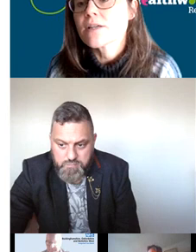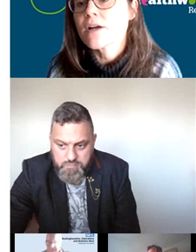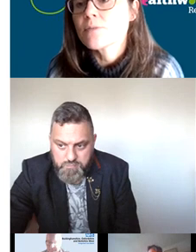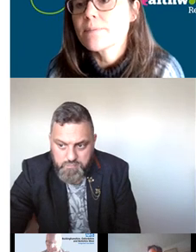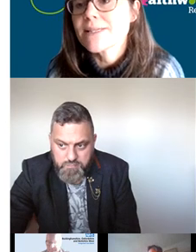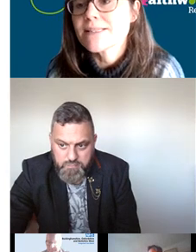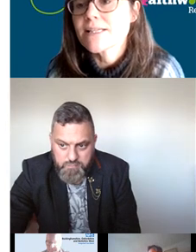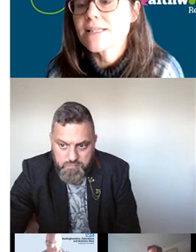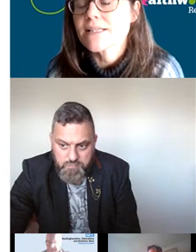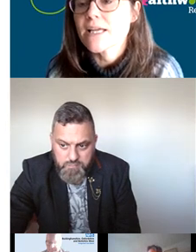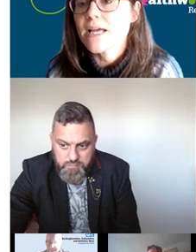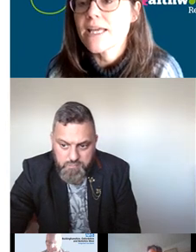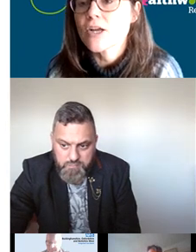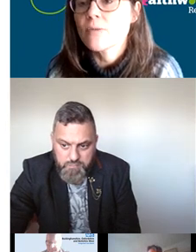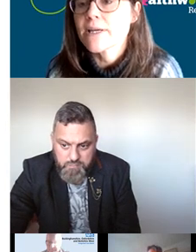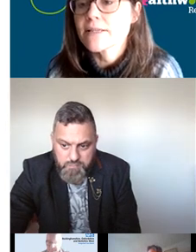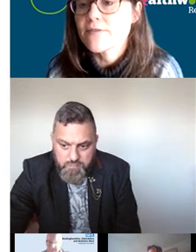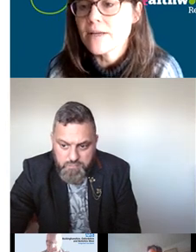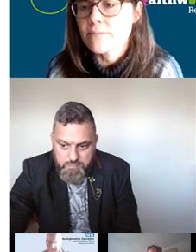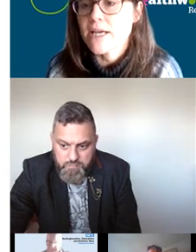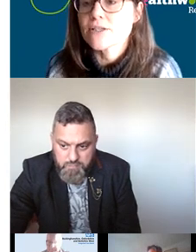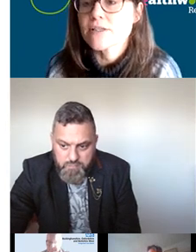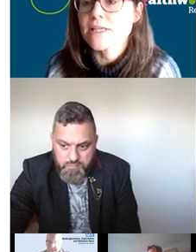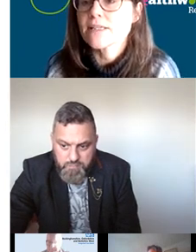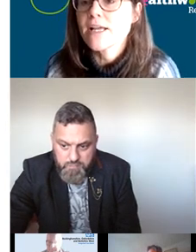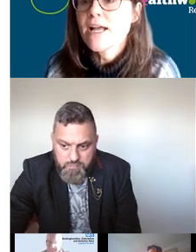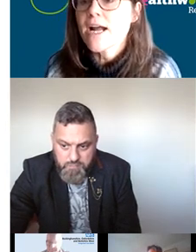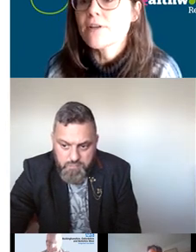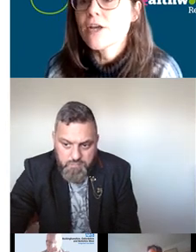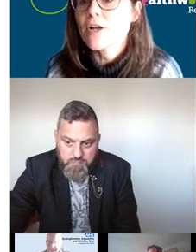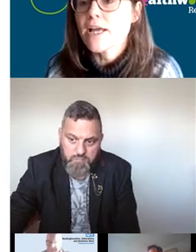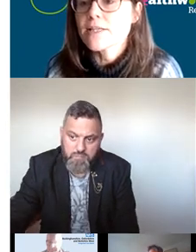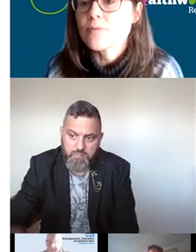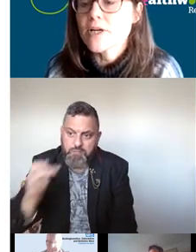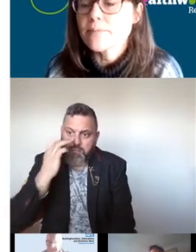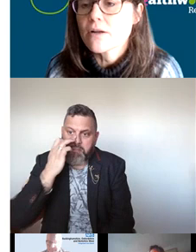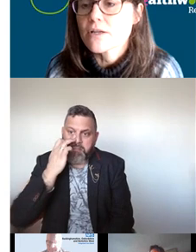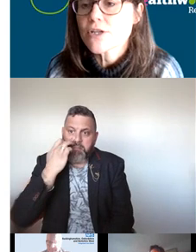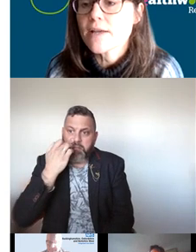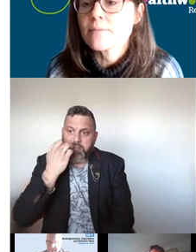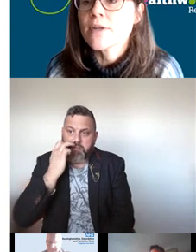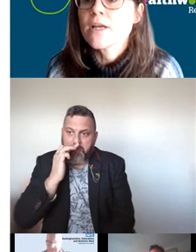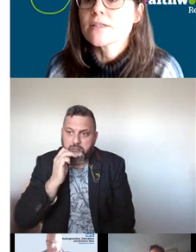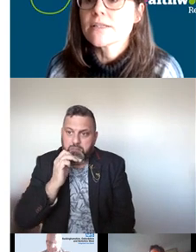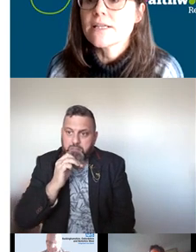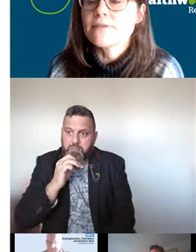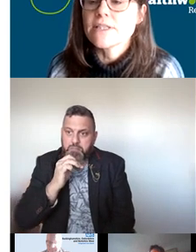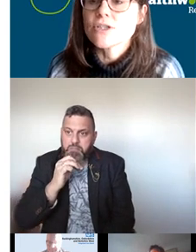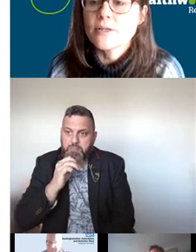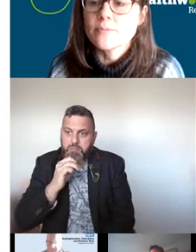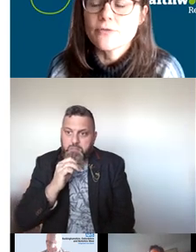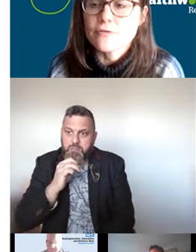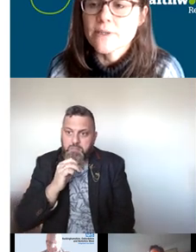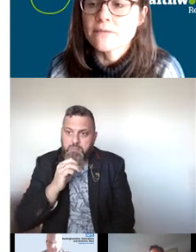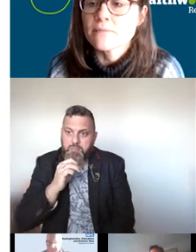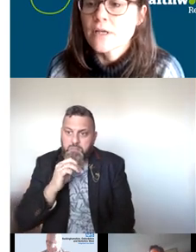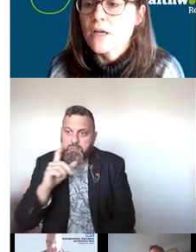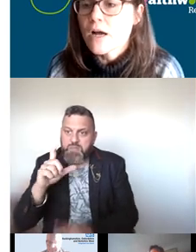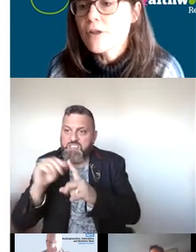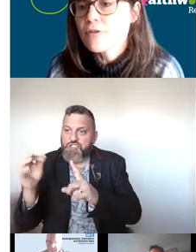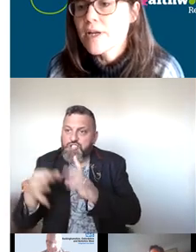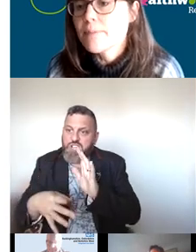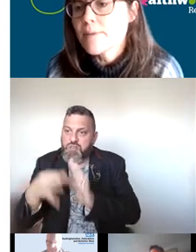is being done with businesses, economic development agencies and the local enterprise partnership to deliver digital